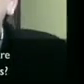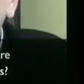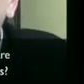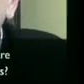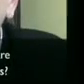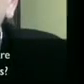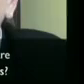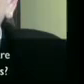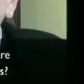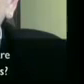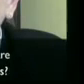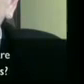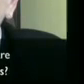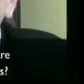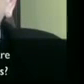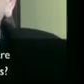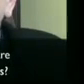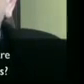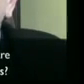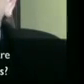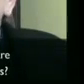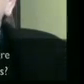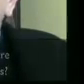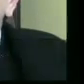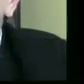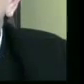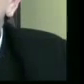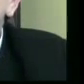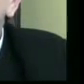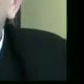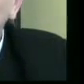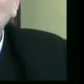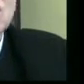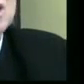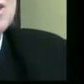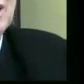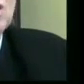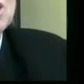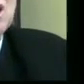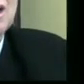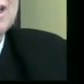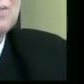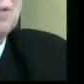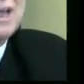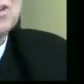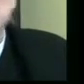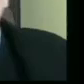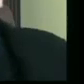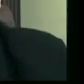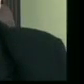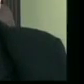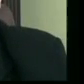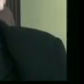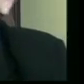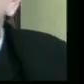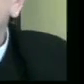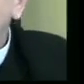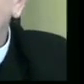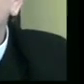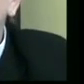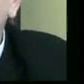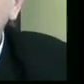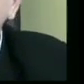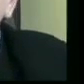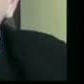a strategic plan for MCC that helps our churches grow, churches that are stuck at plateaus, churches that